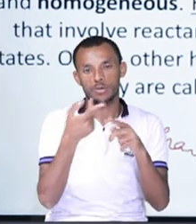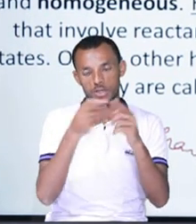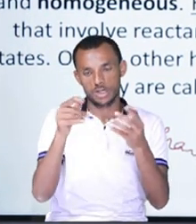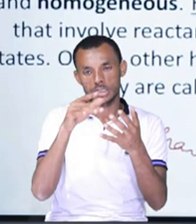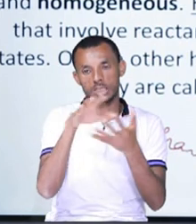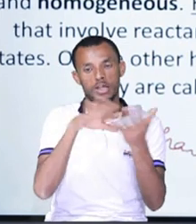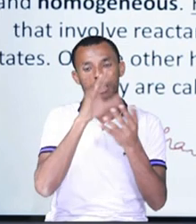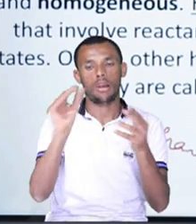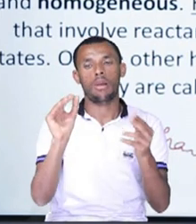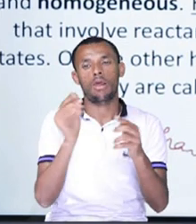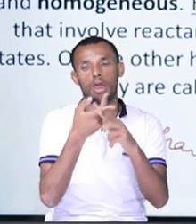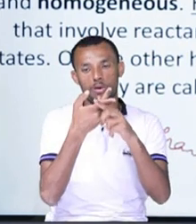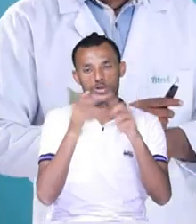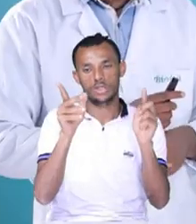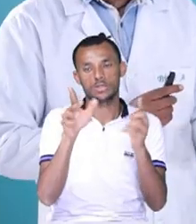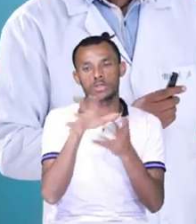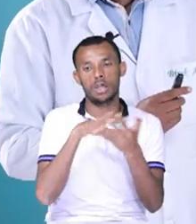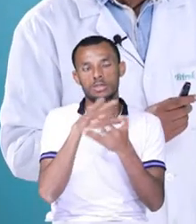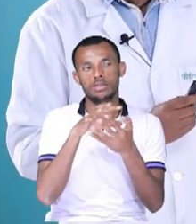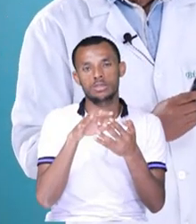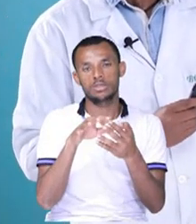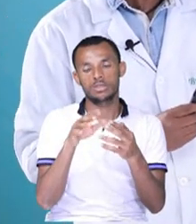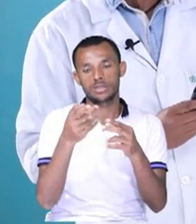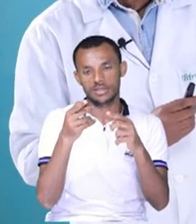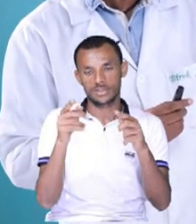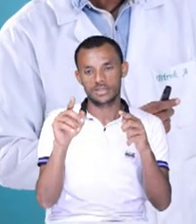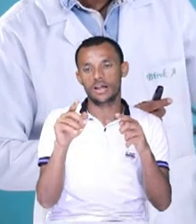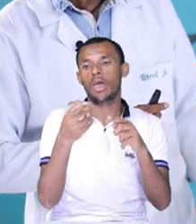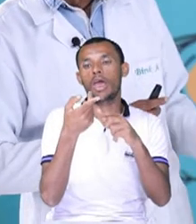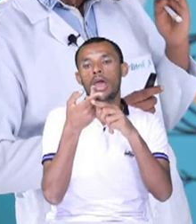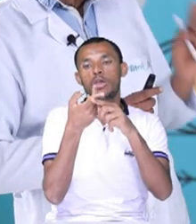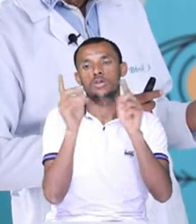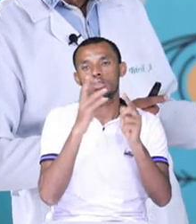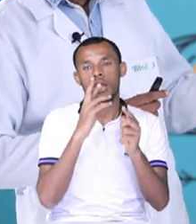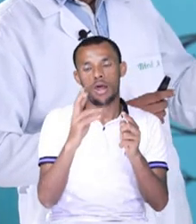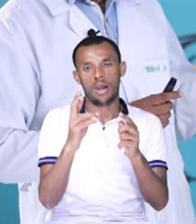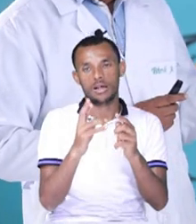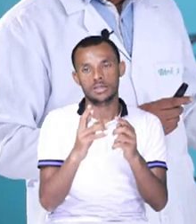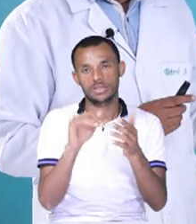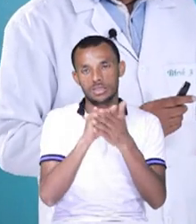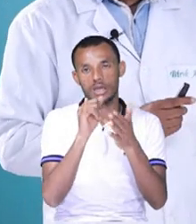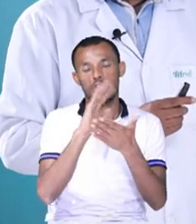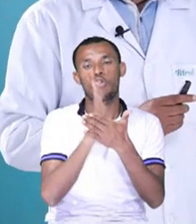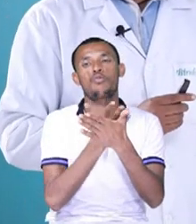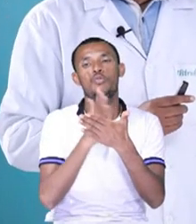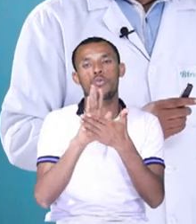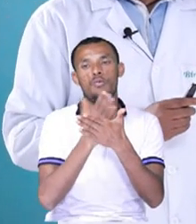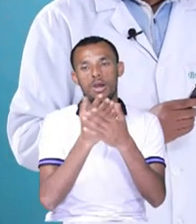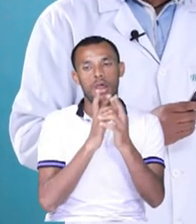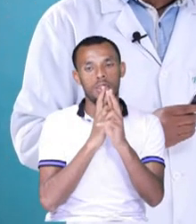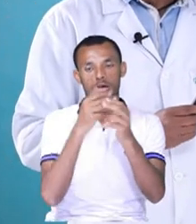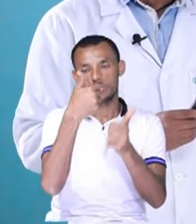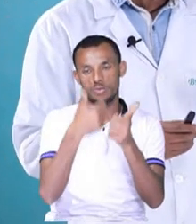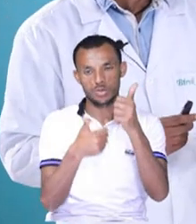reaction and heterogeneous reaction. Heterogeneous reactions are reactions that involve